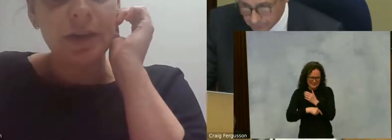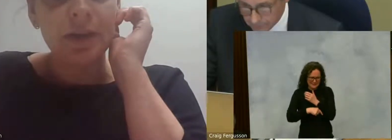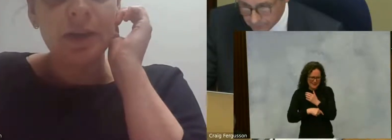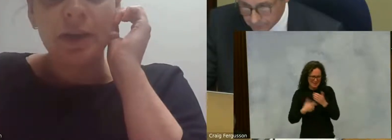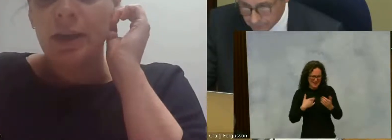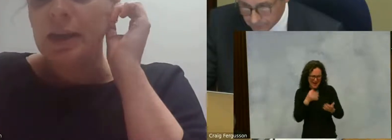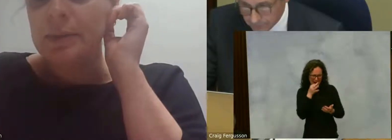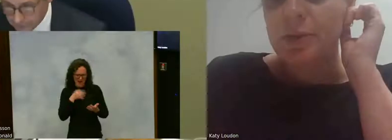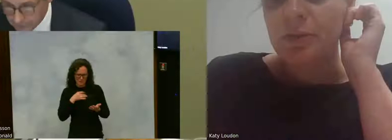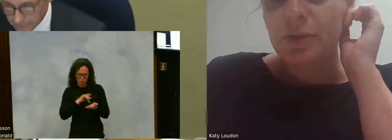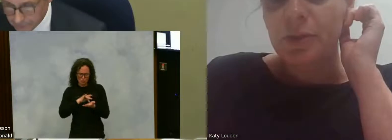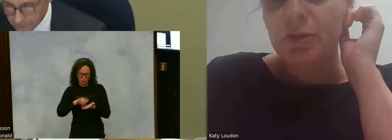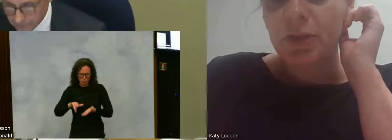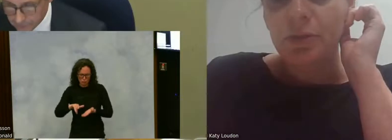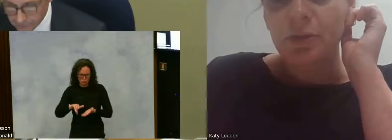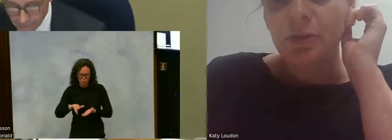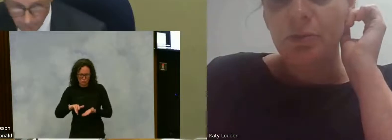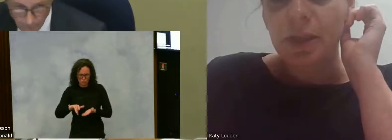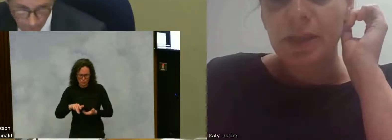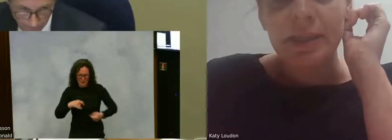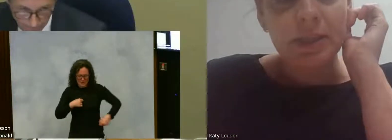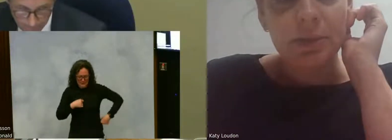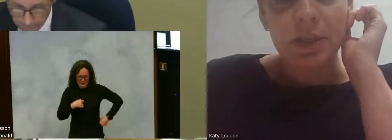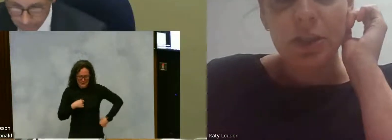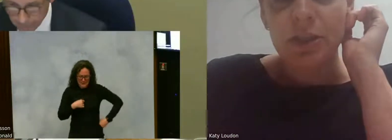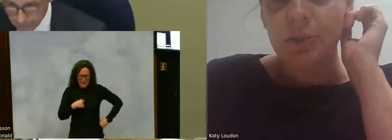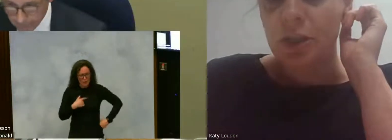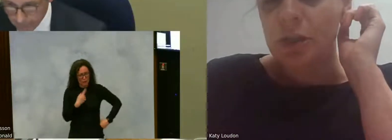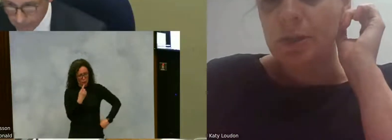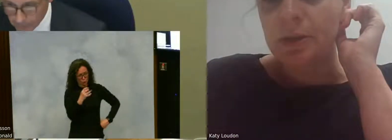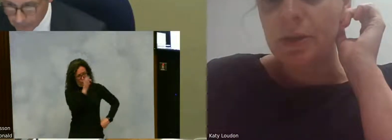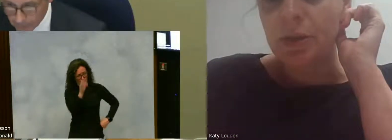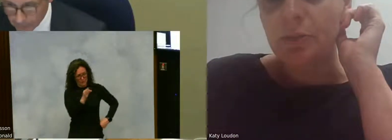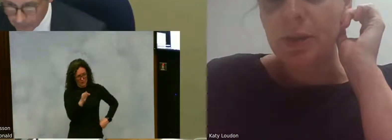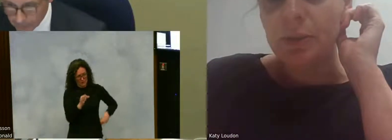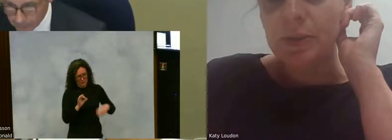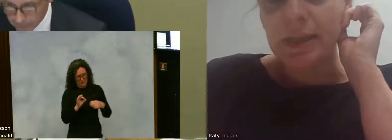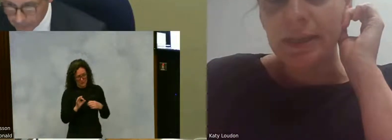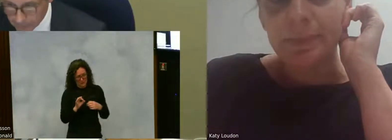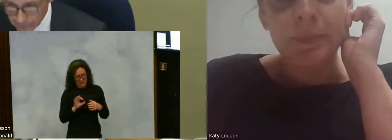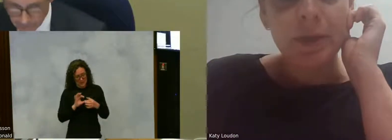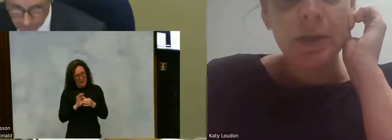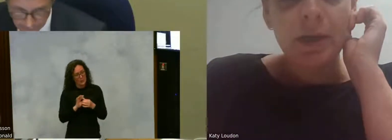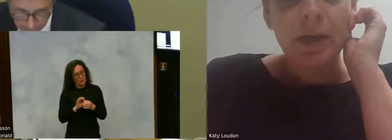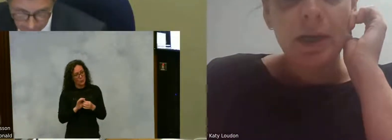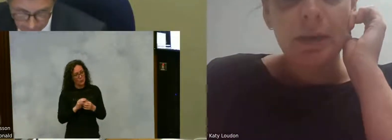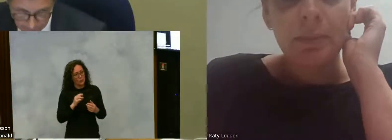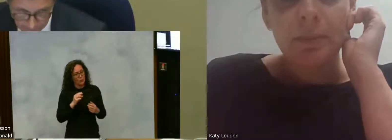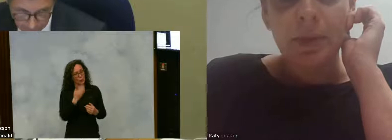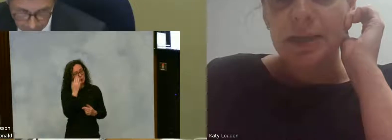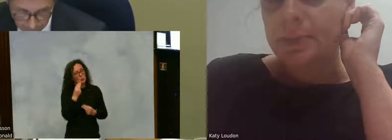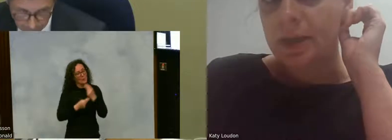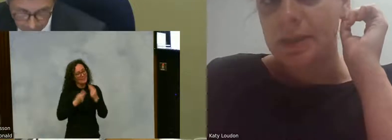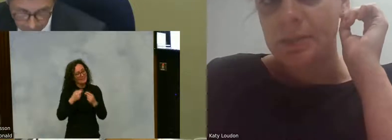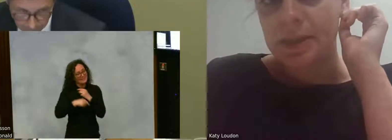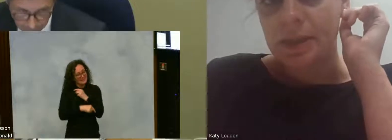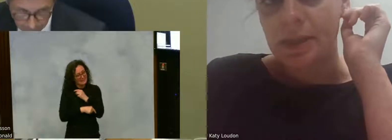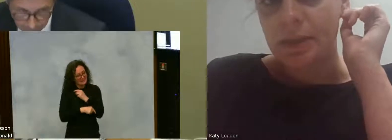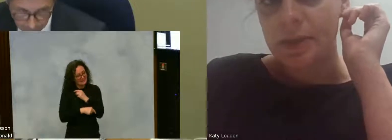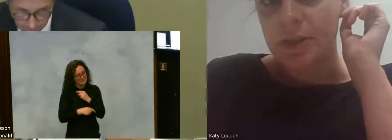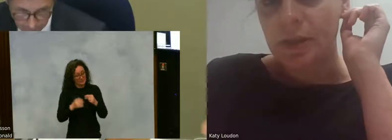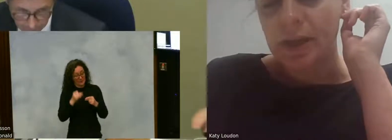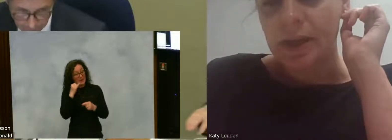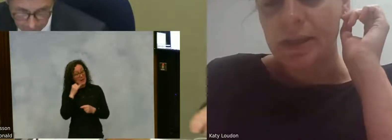off here. So I've got two related questions which are about school meal debt. Last week Edinburgh